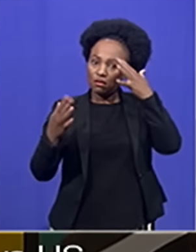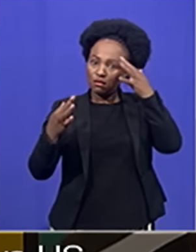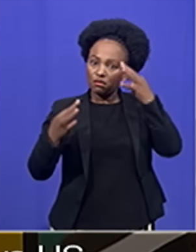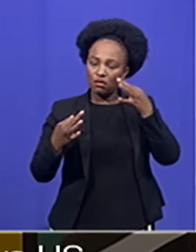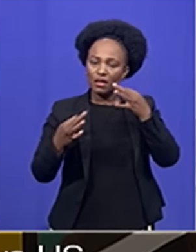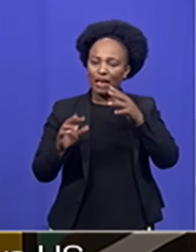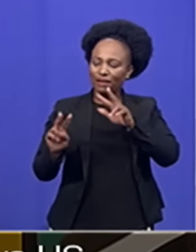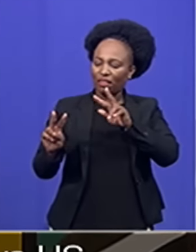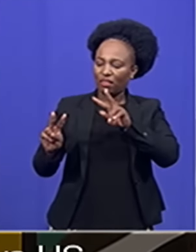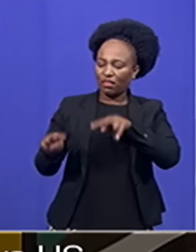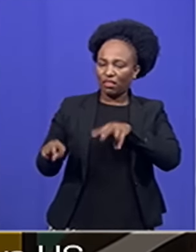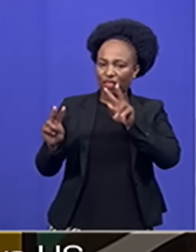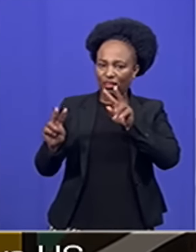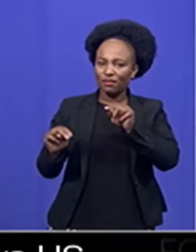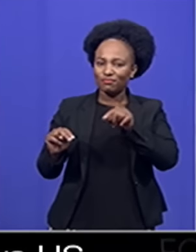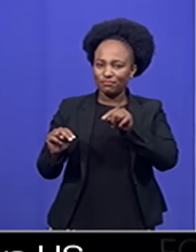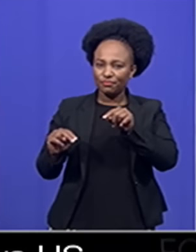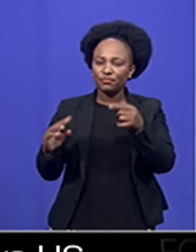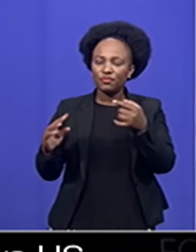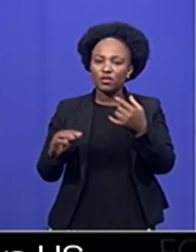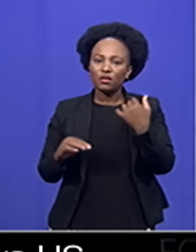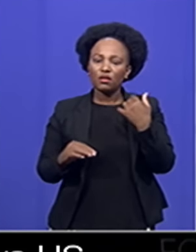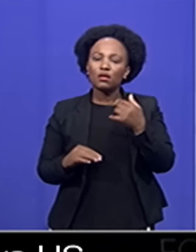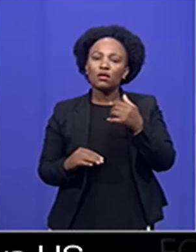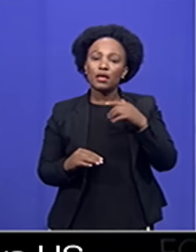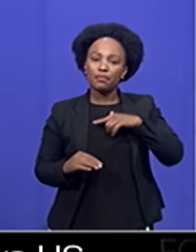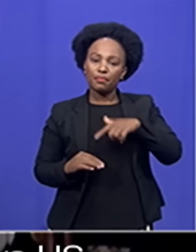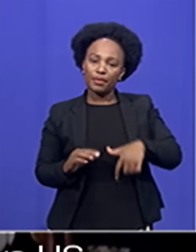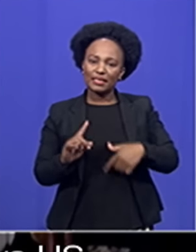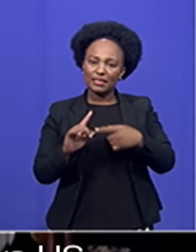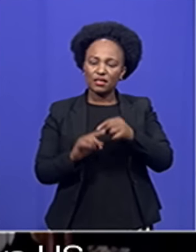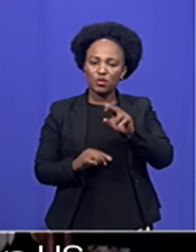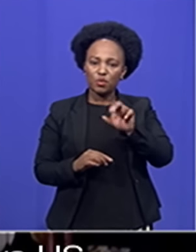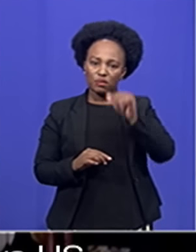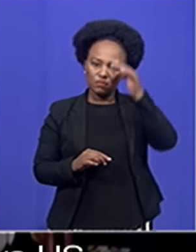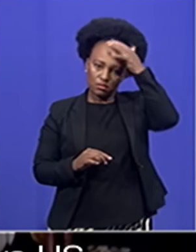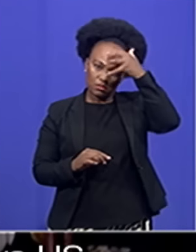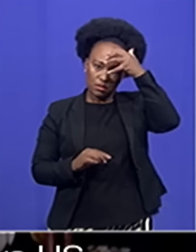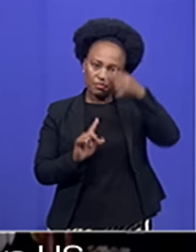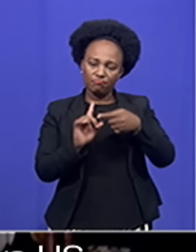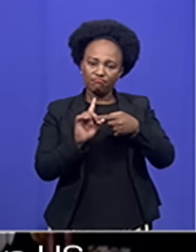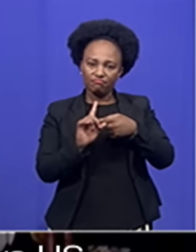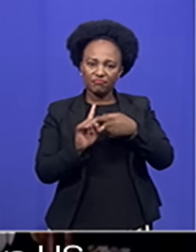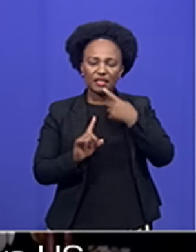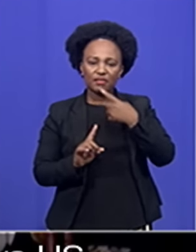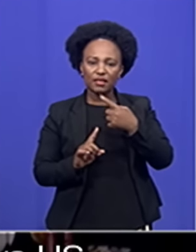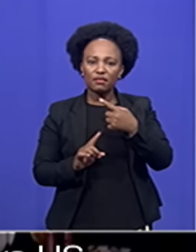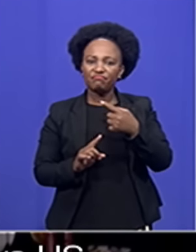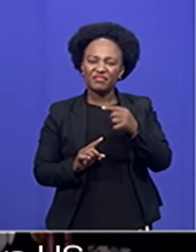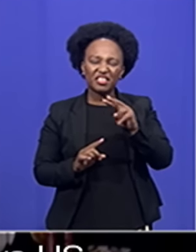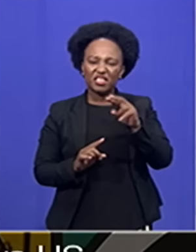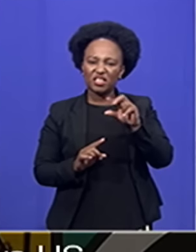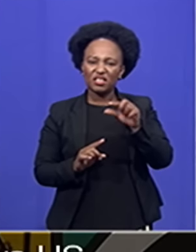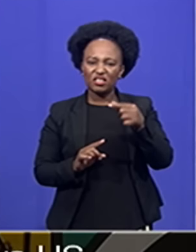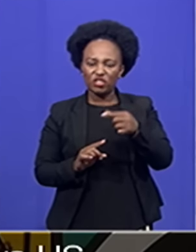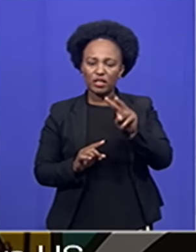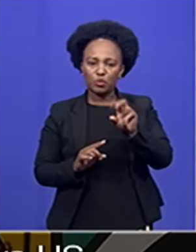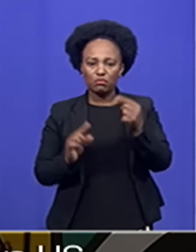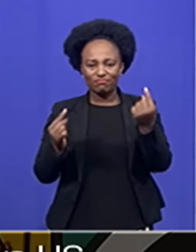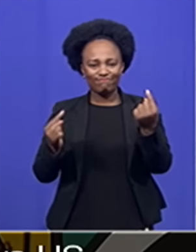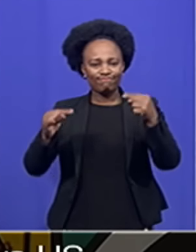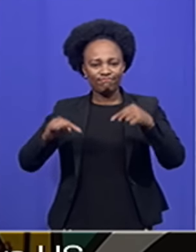le go nyatša tshepedišo se se latela tsebišo ya mopresidente wa United States Donald Trump ya gore a ka se tsenele kopano ya G20